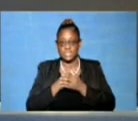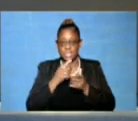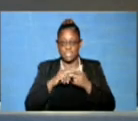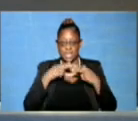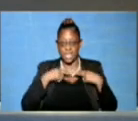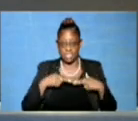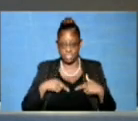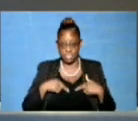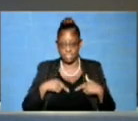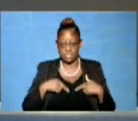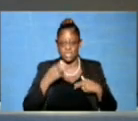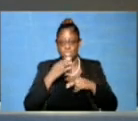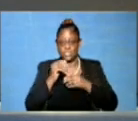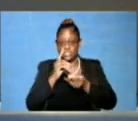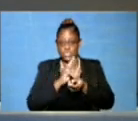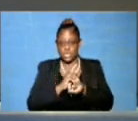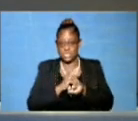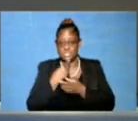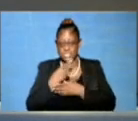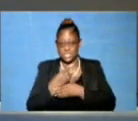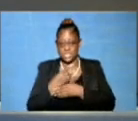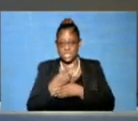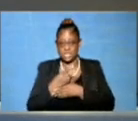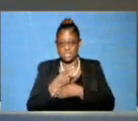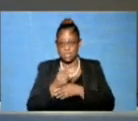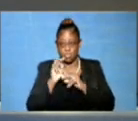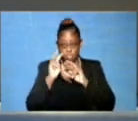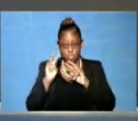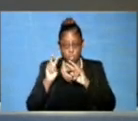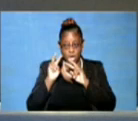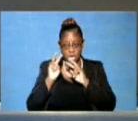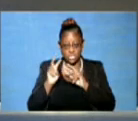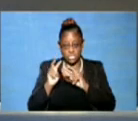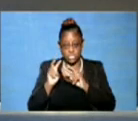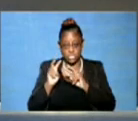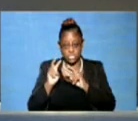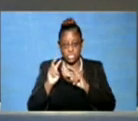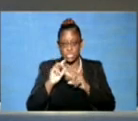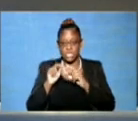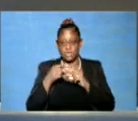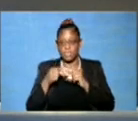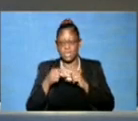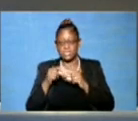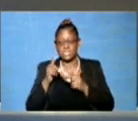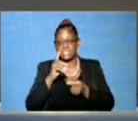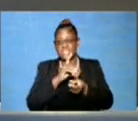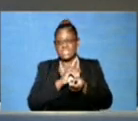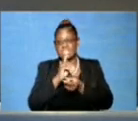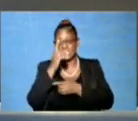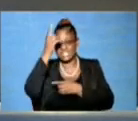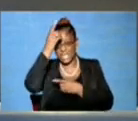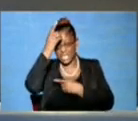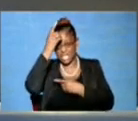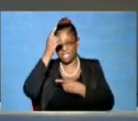A local doctor advising Bahamians to keep a keen eye on the steady spike in dengue fever infections. In this